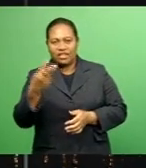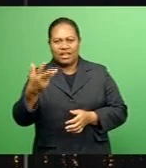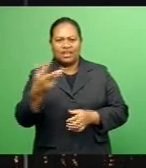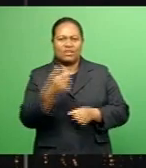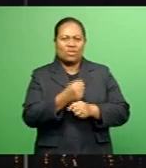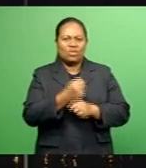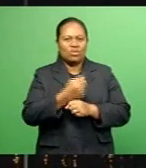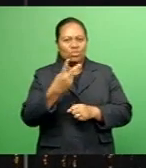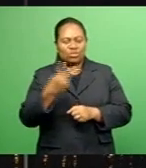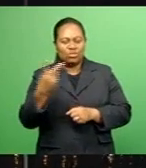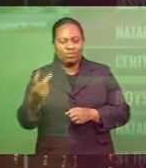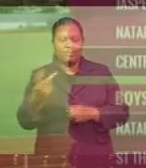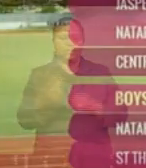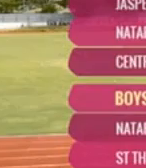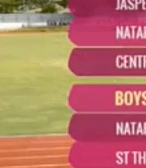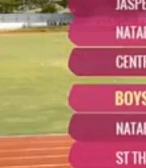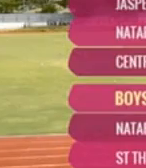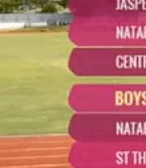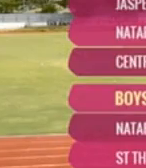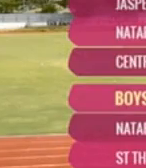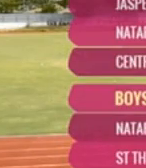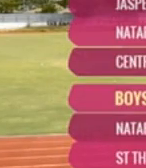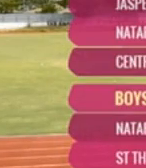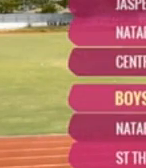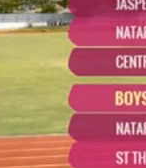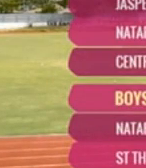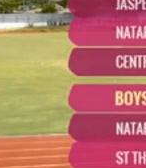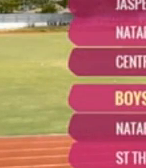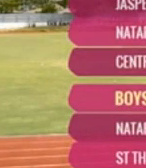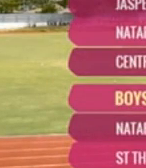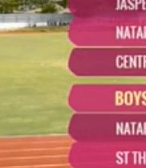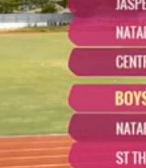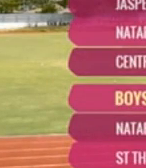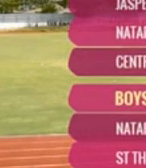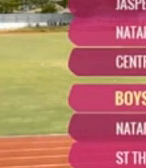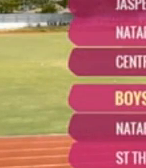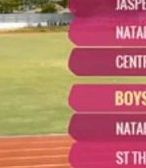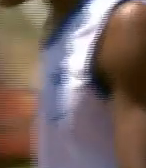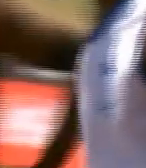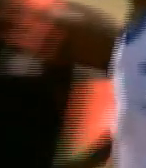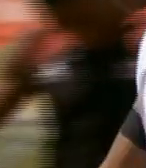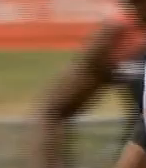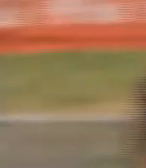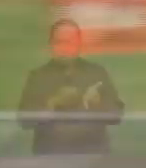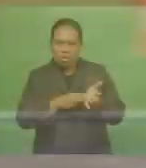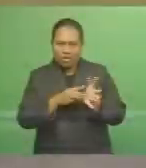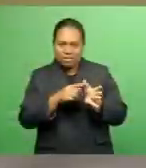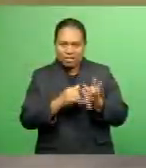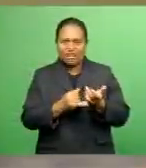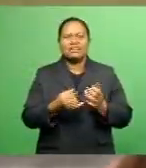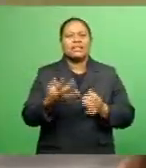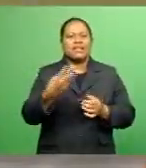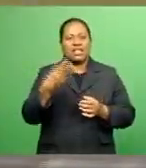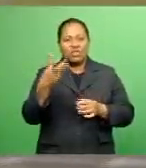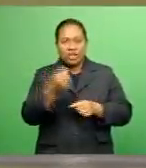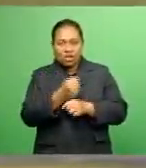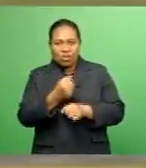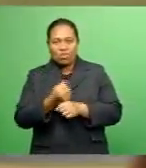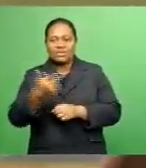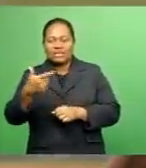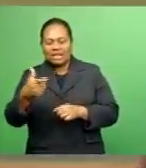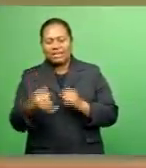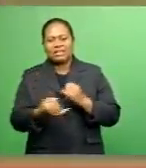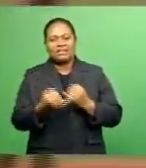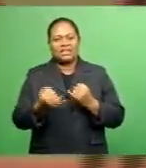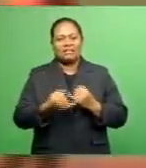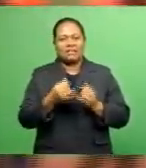4 bronze medals. In second place is St. Thomas High School with 3 gold, 7 silver and 11 bronze medals, while